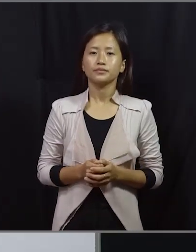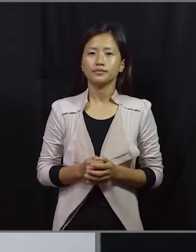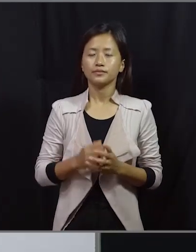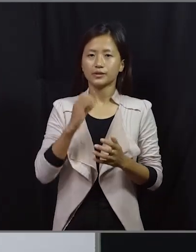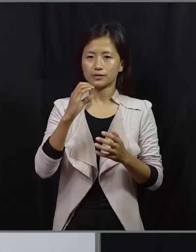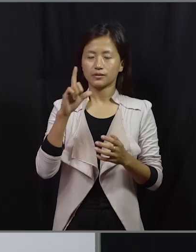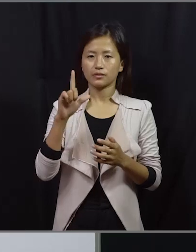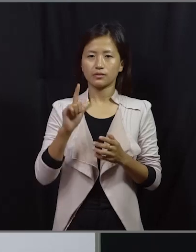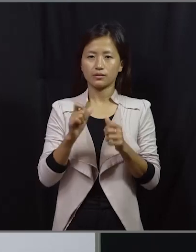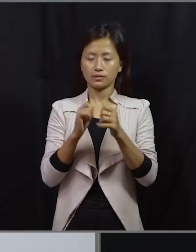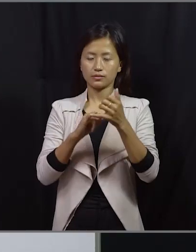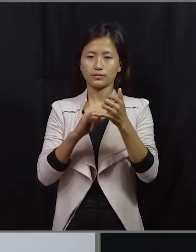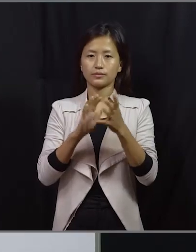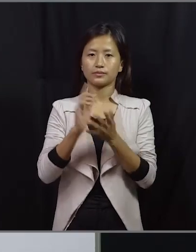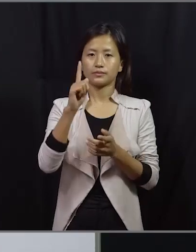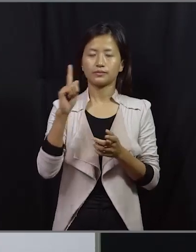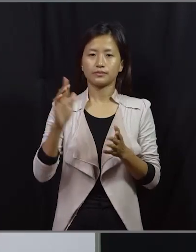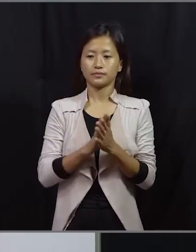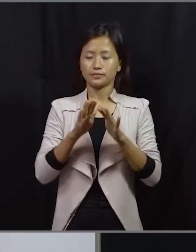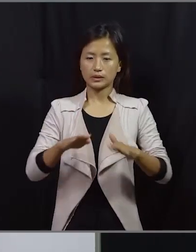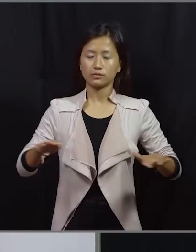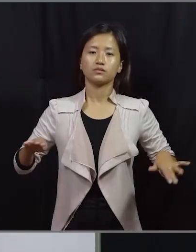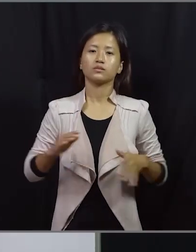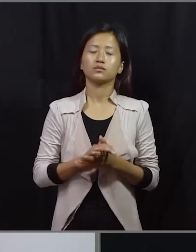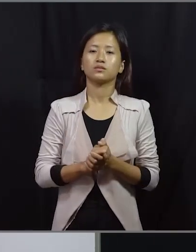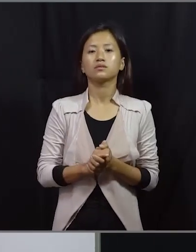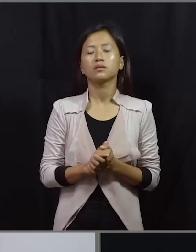class 11 students